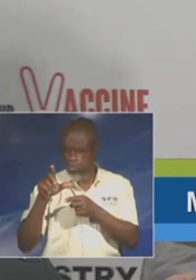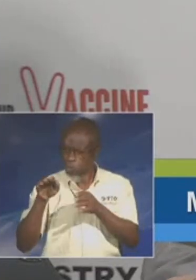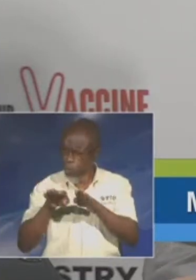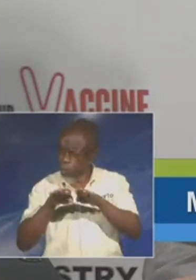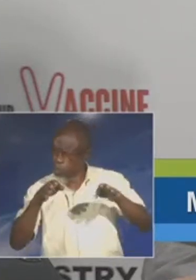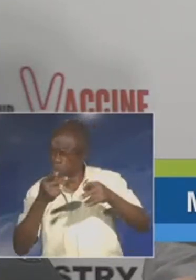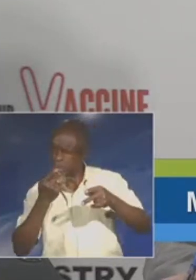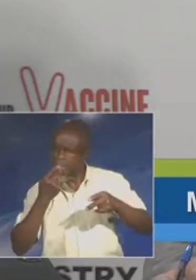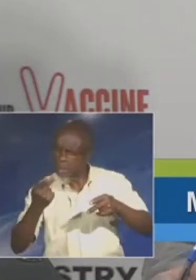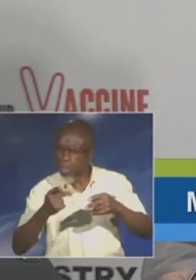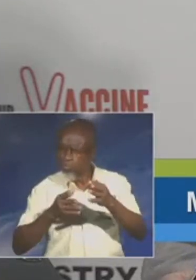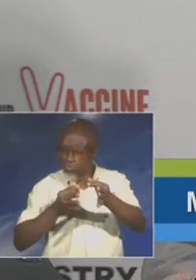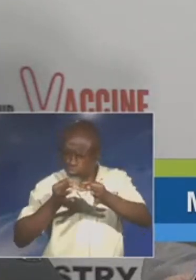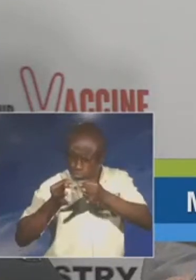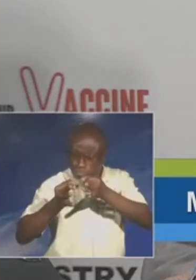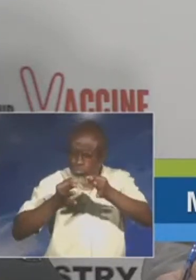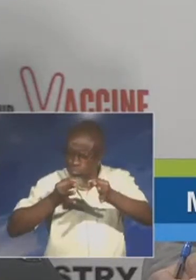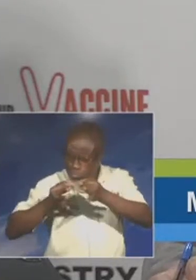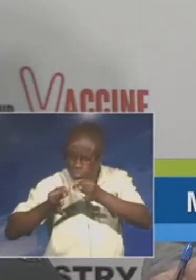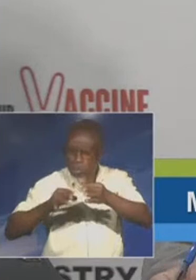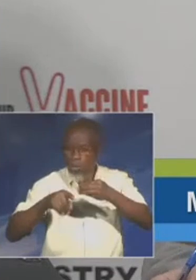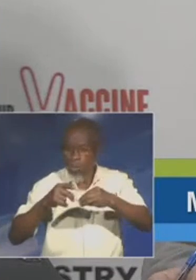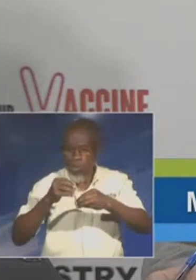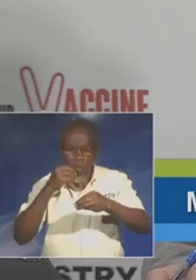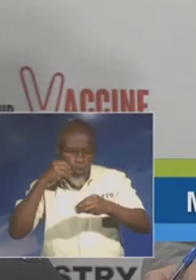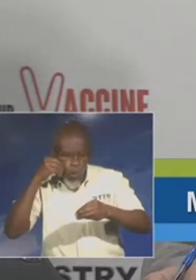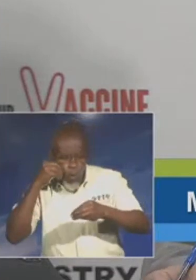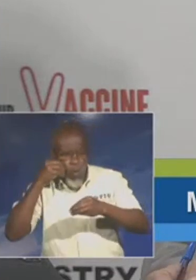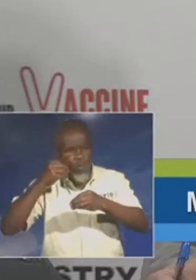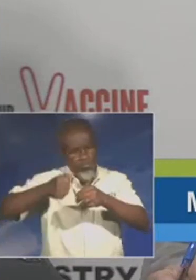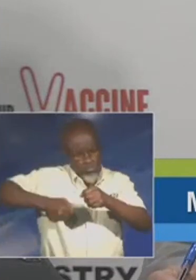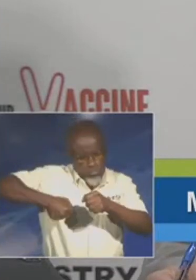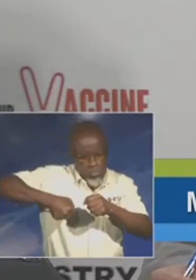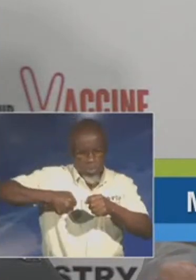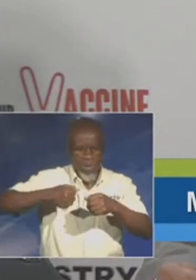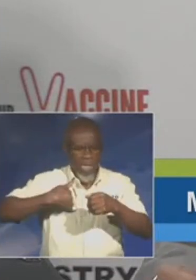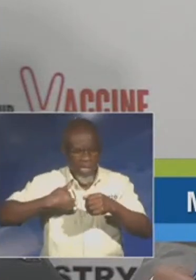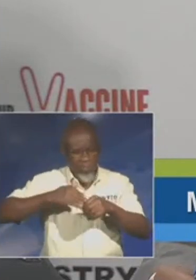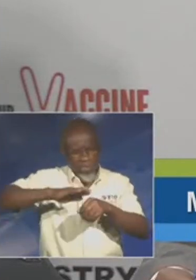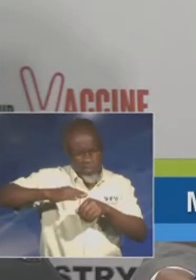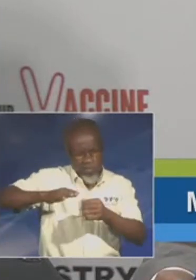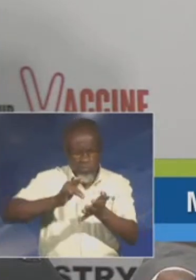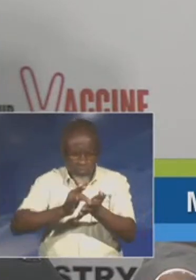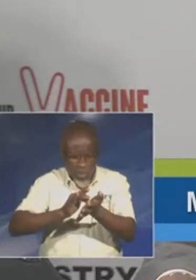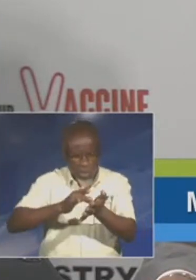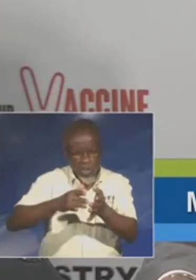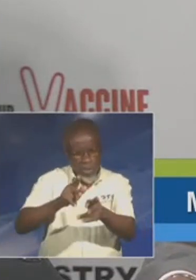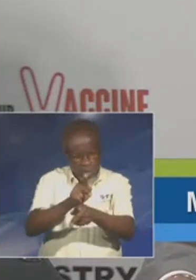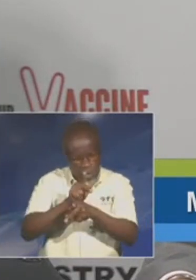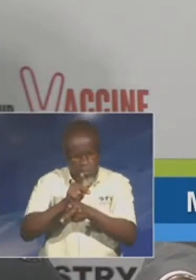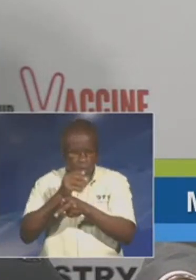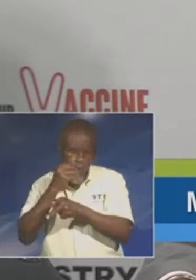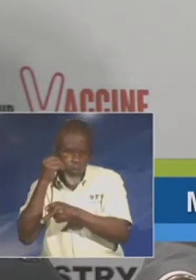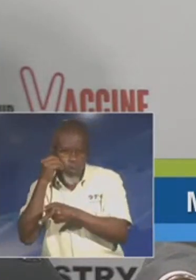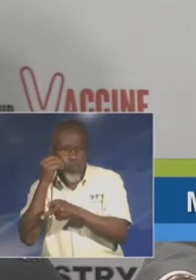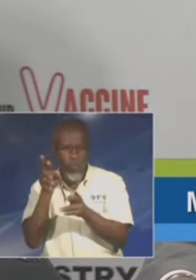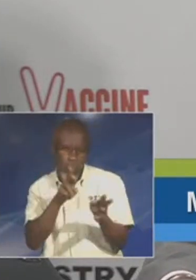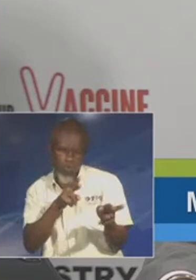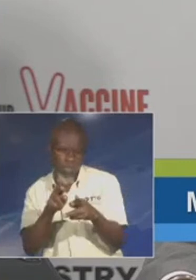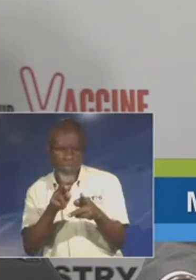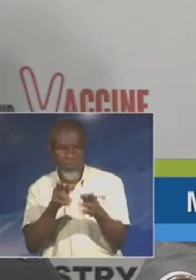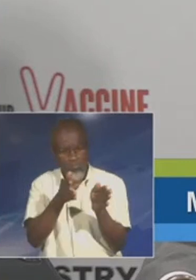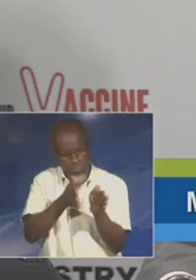kit, and she spoke about it this morning. Your antipyretics or fever reducers like